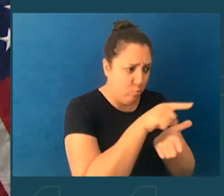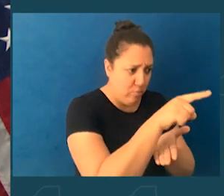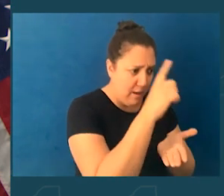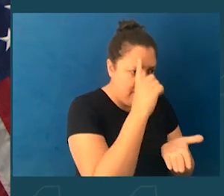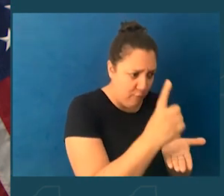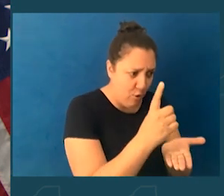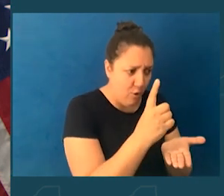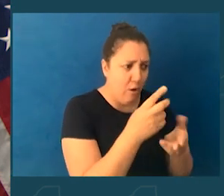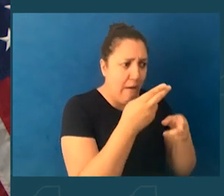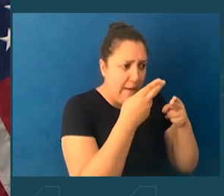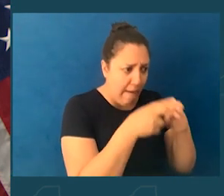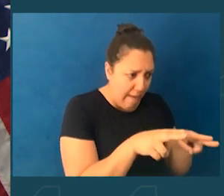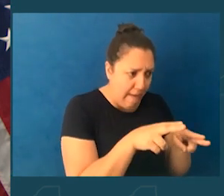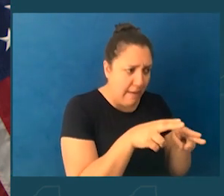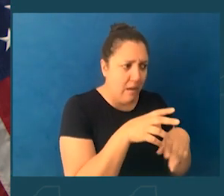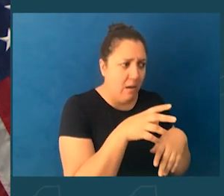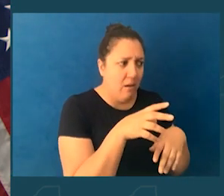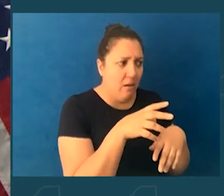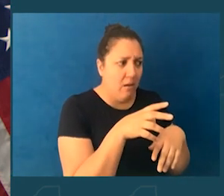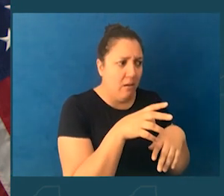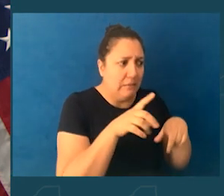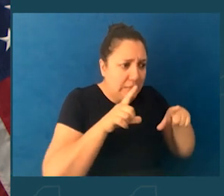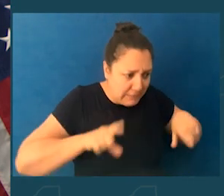There's long waits in hospital beds,